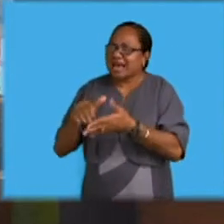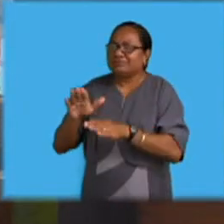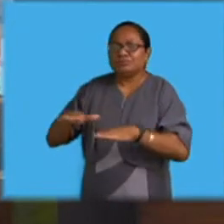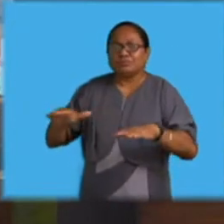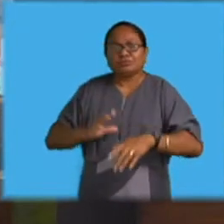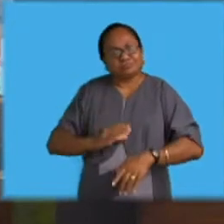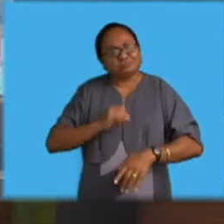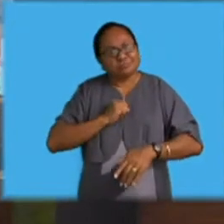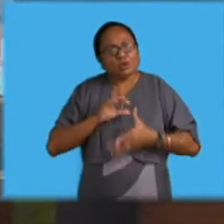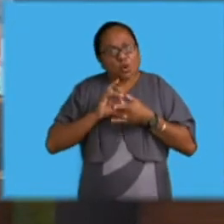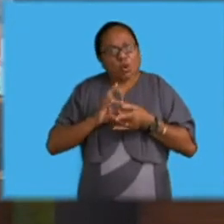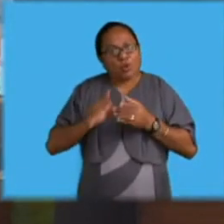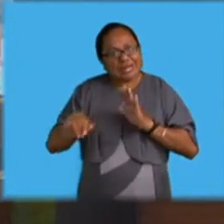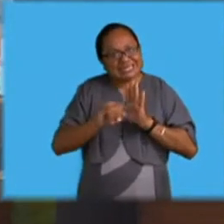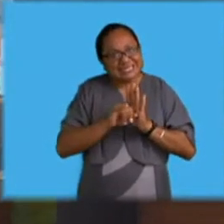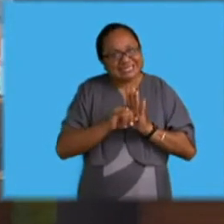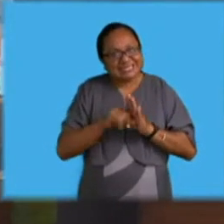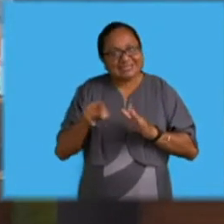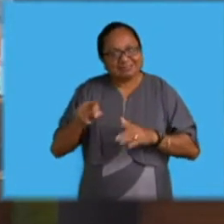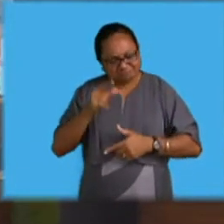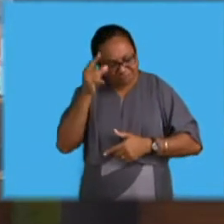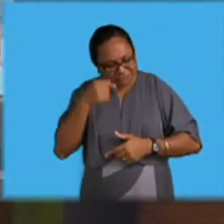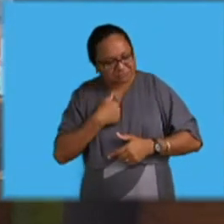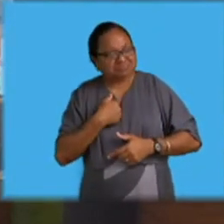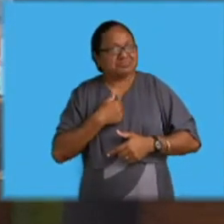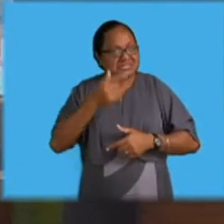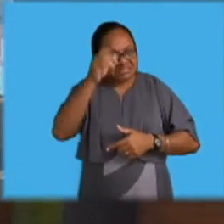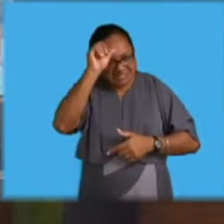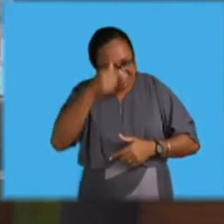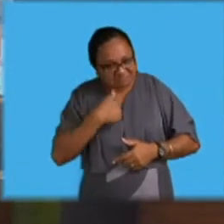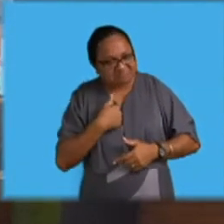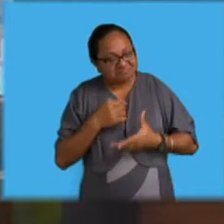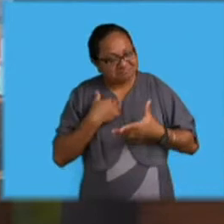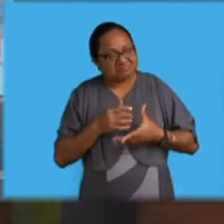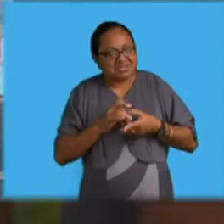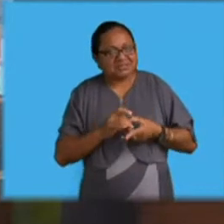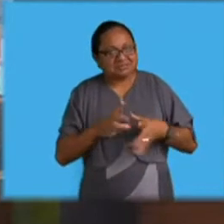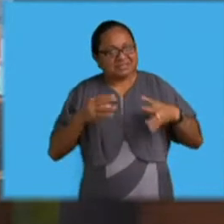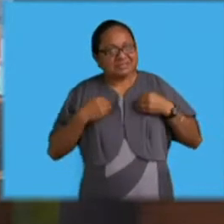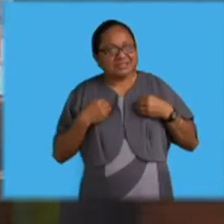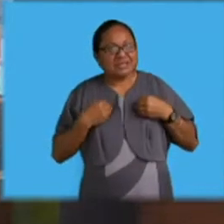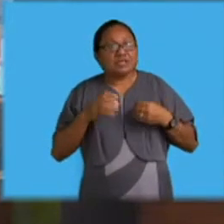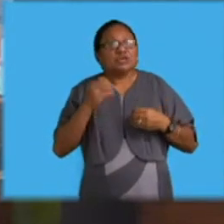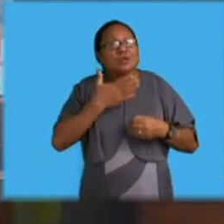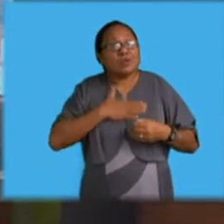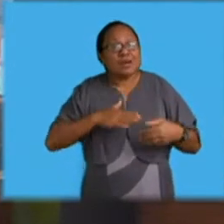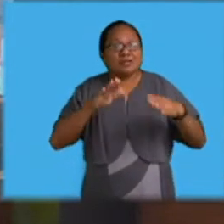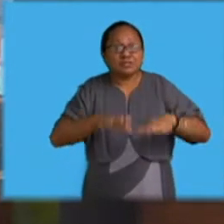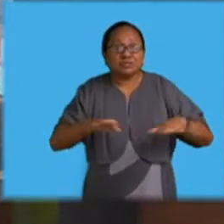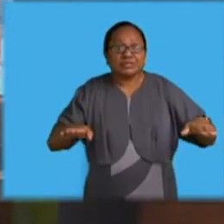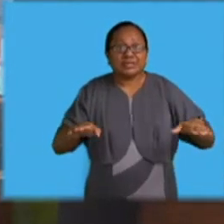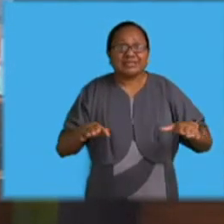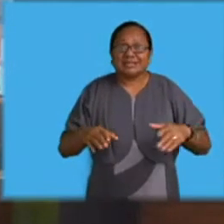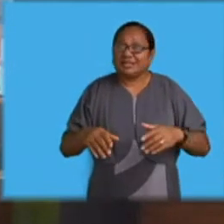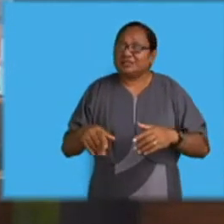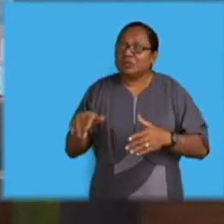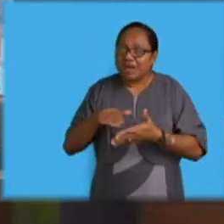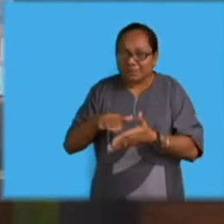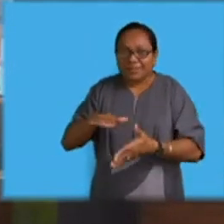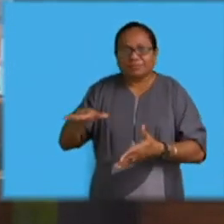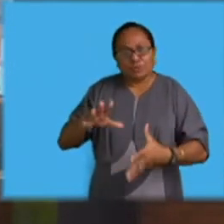in their identity and acceptance in our country. We want our children to understand what is special about them being a